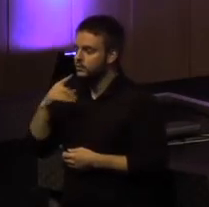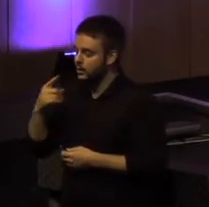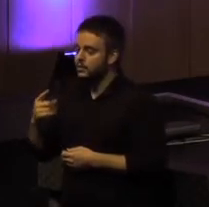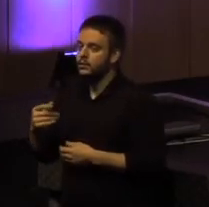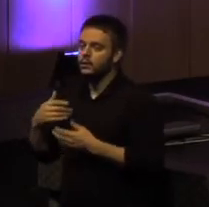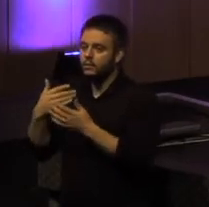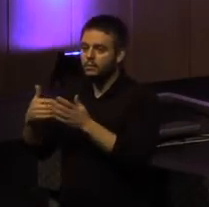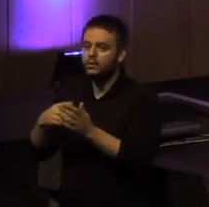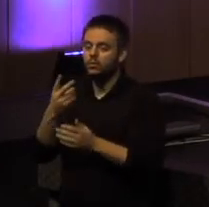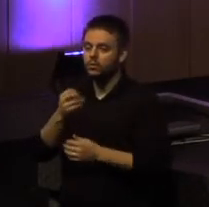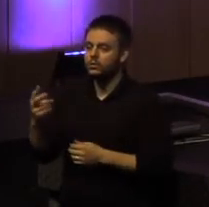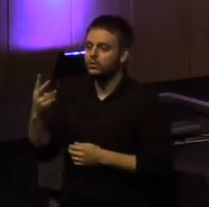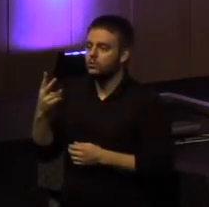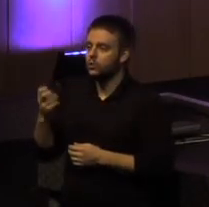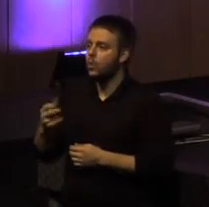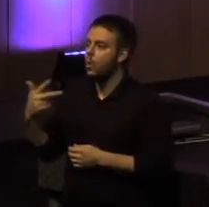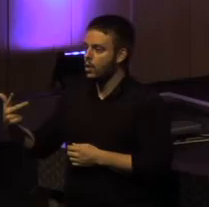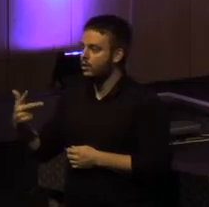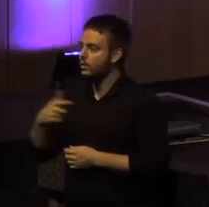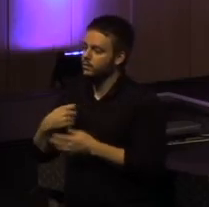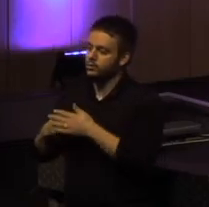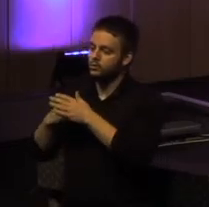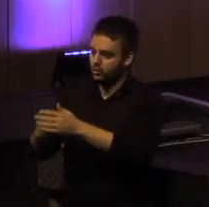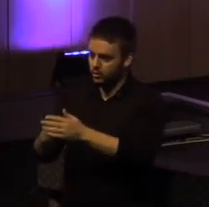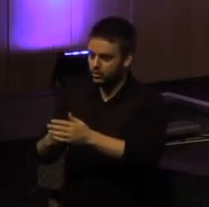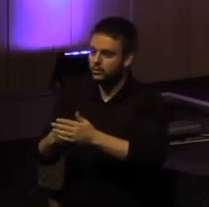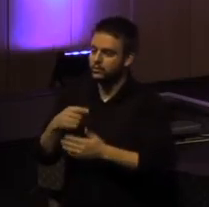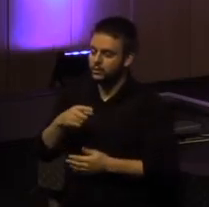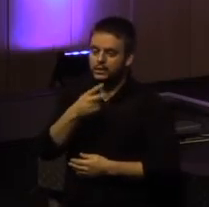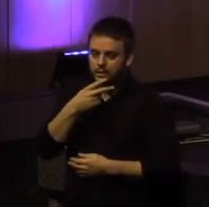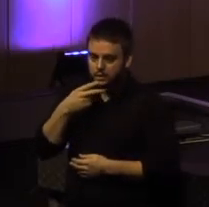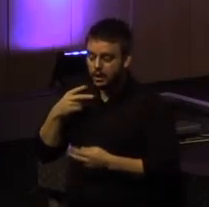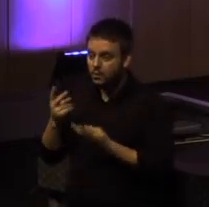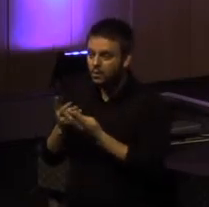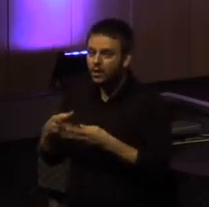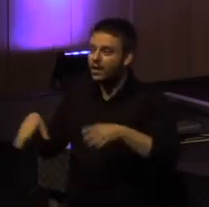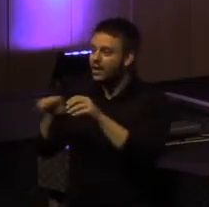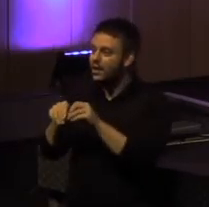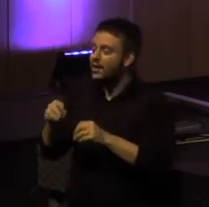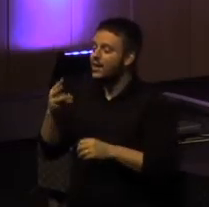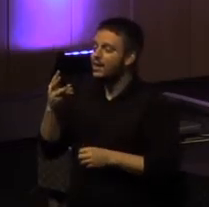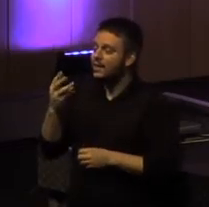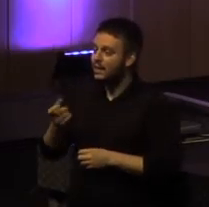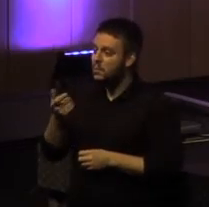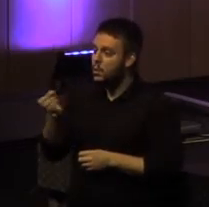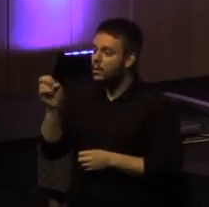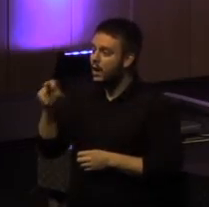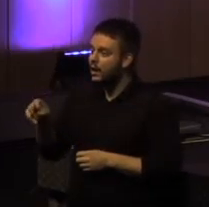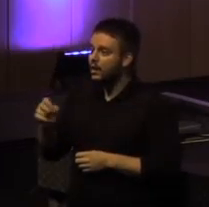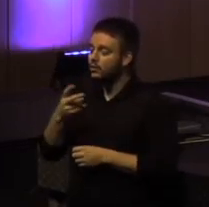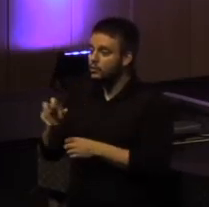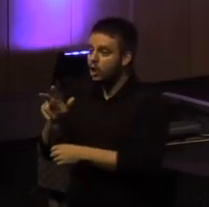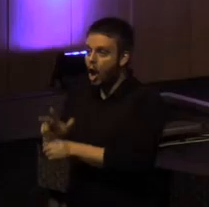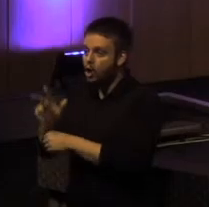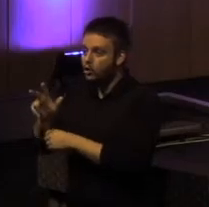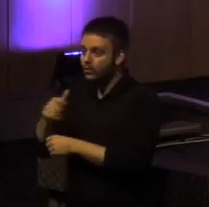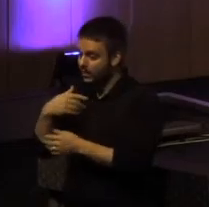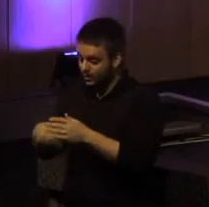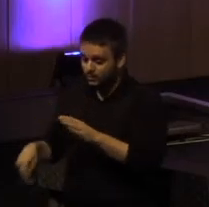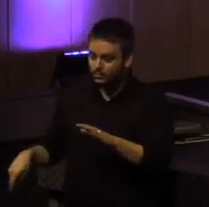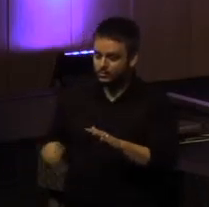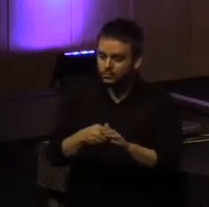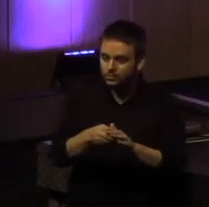Ferguson to Gaza, state-sponsored and sanctioned violence are an instance of clear human rights violations that affect